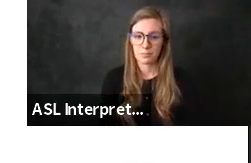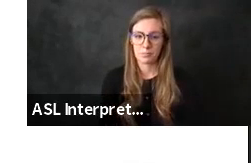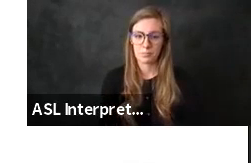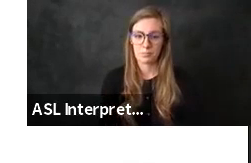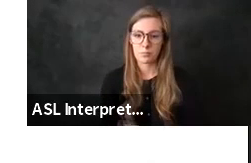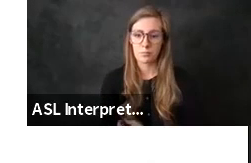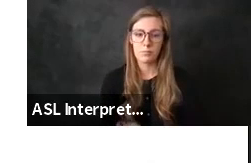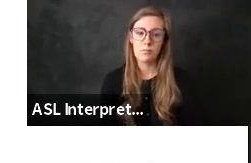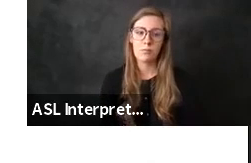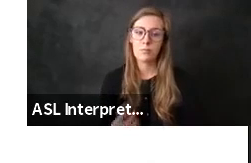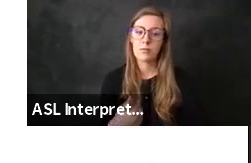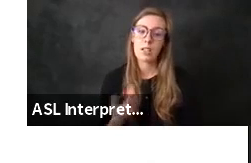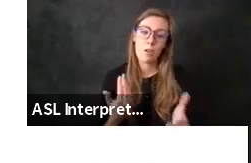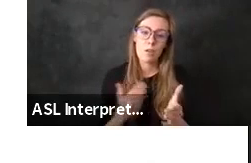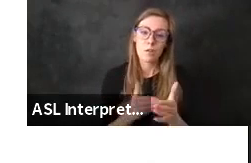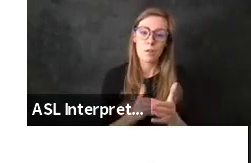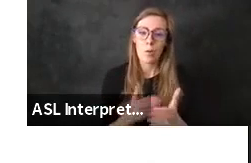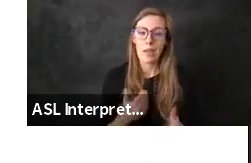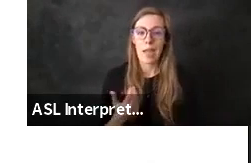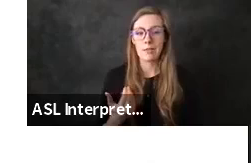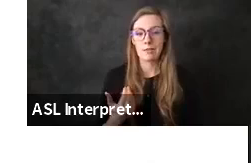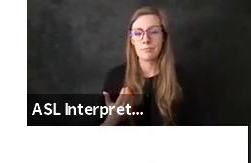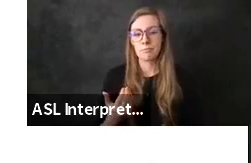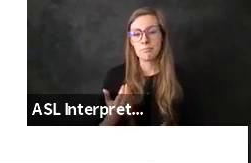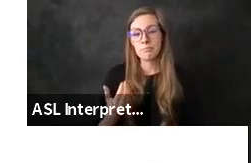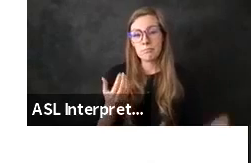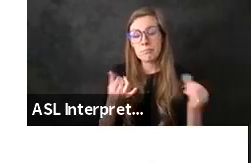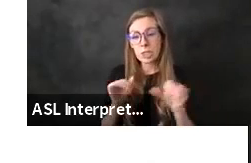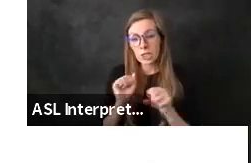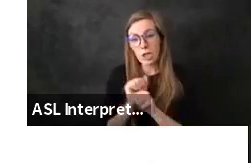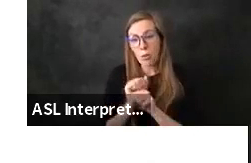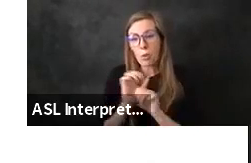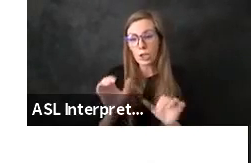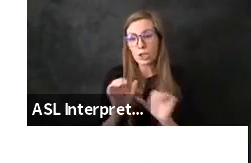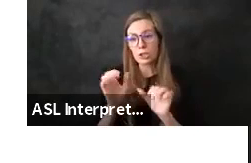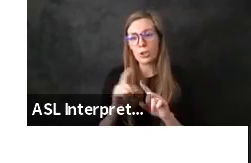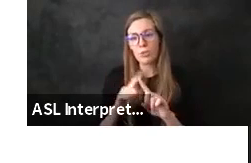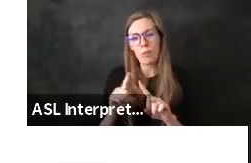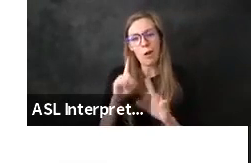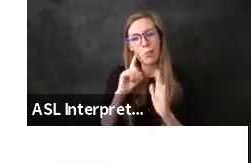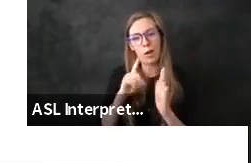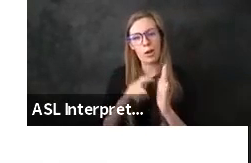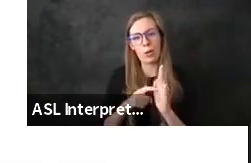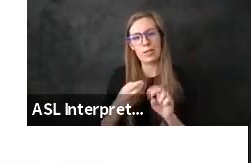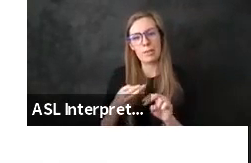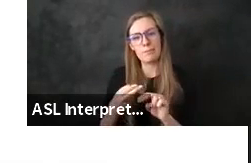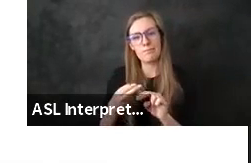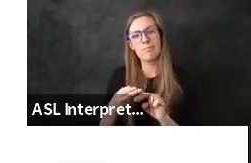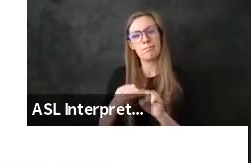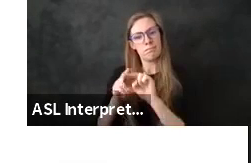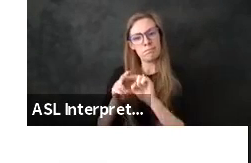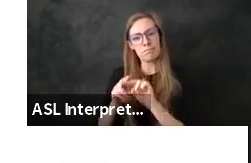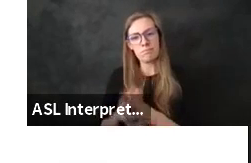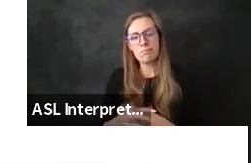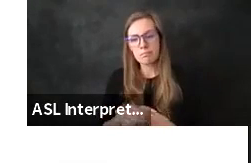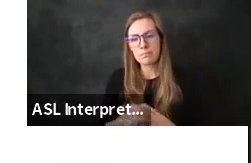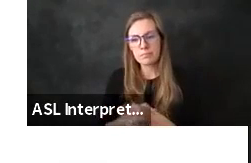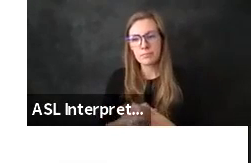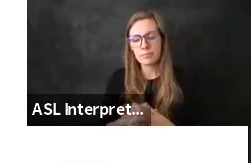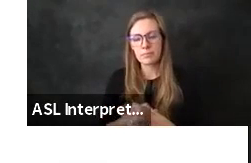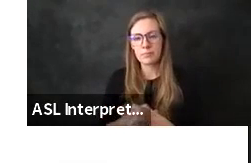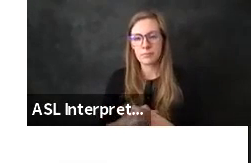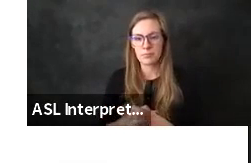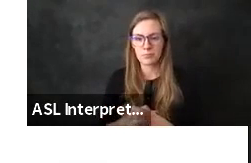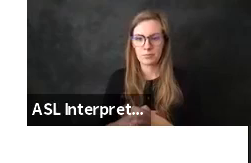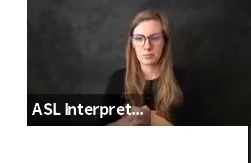so while there still is work that remains to be done, we're starting to see the gap close a little bit between this lowest